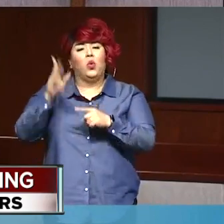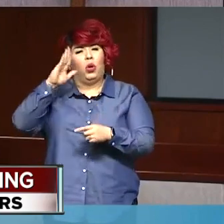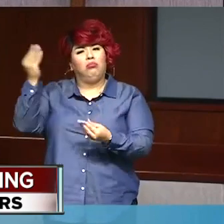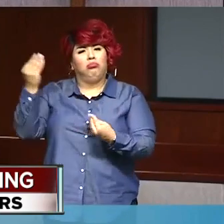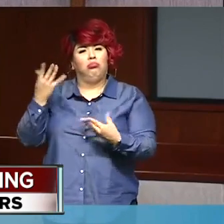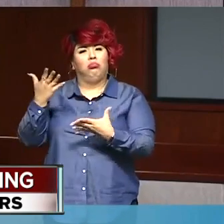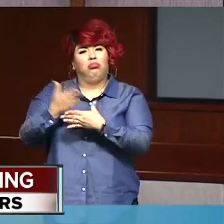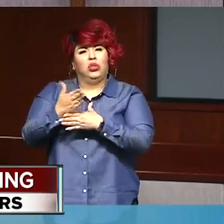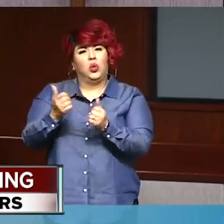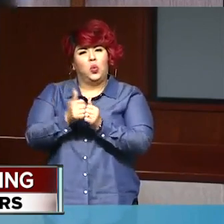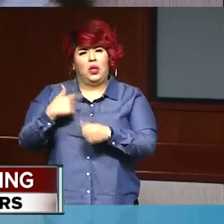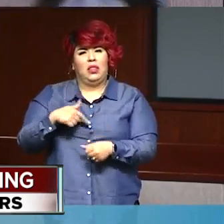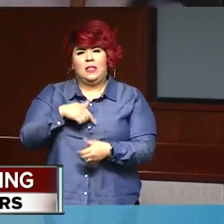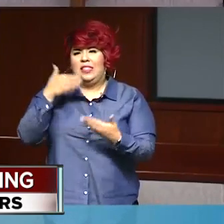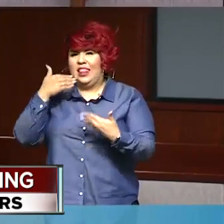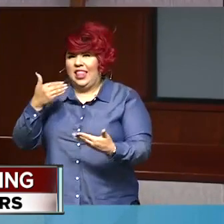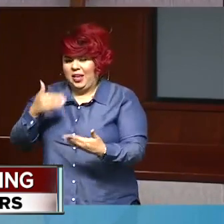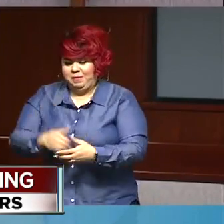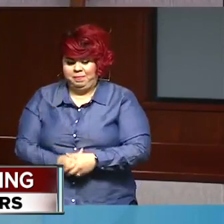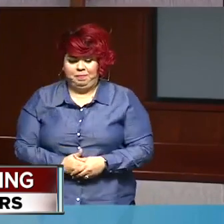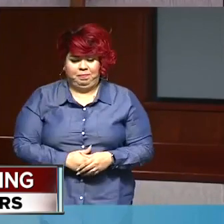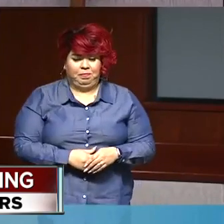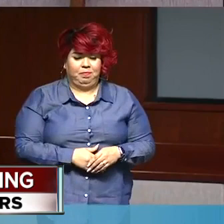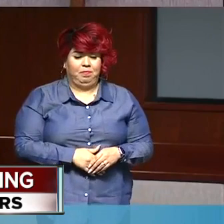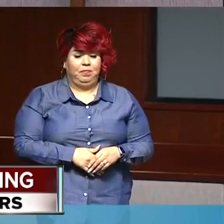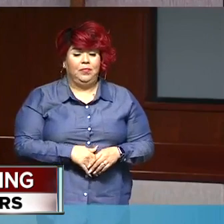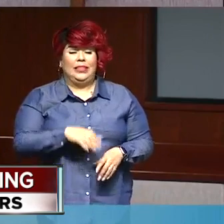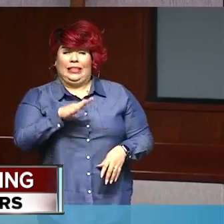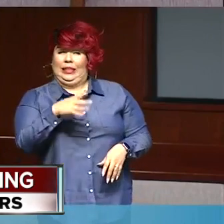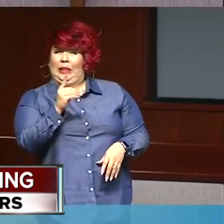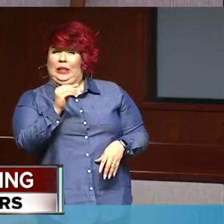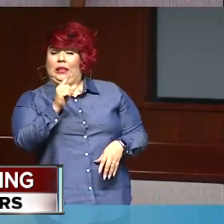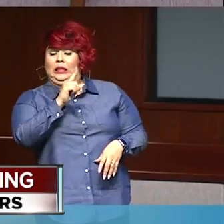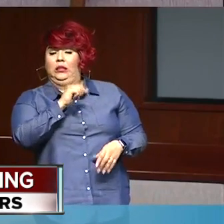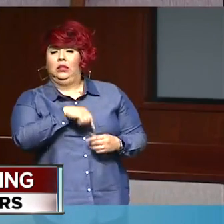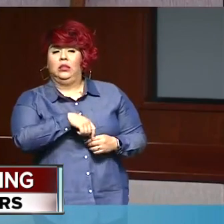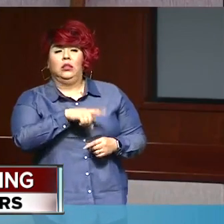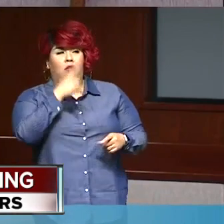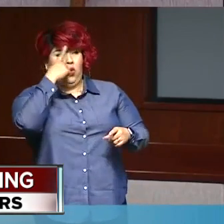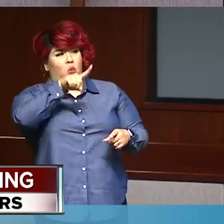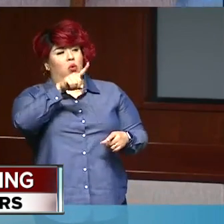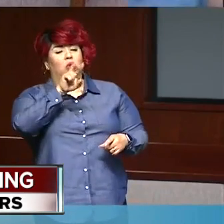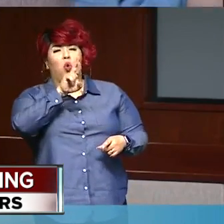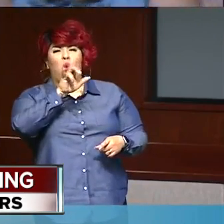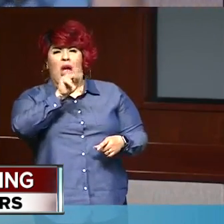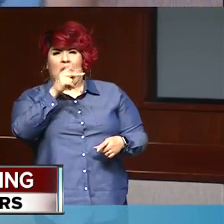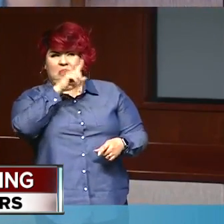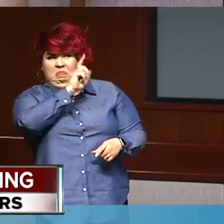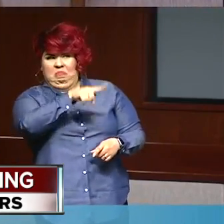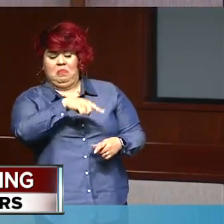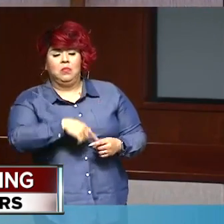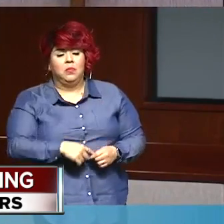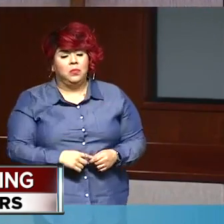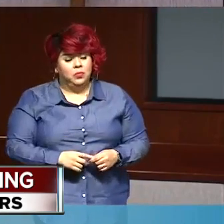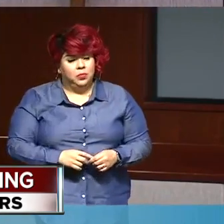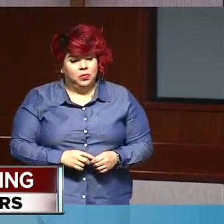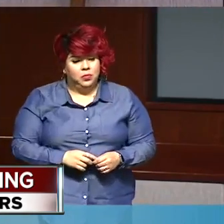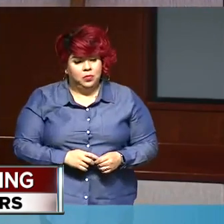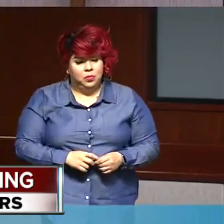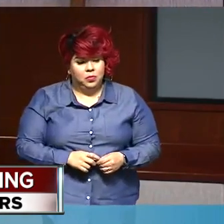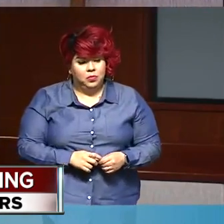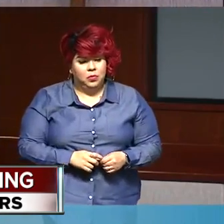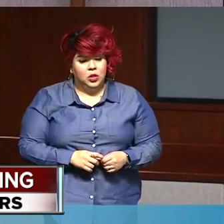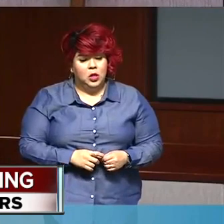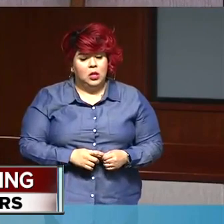you. Thank you. And I have a question for Mr. Alsop. I have a source that is saying